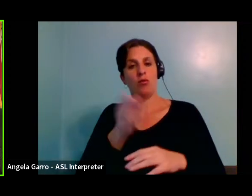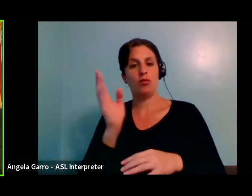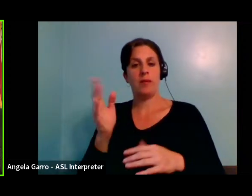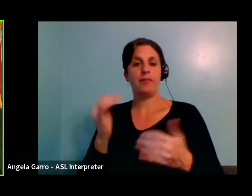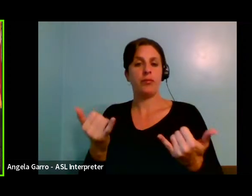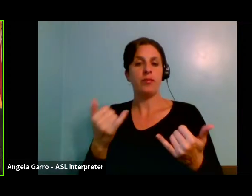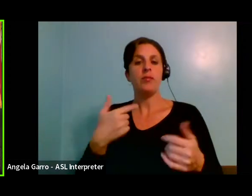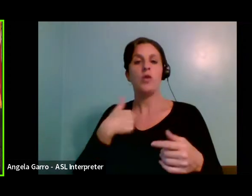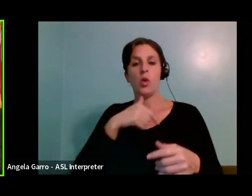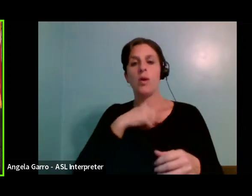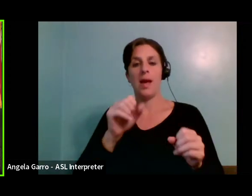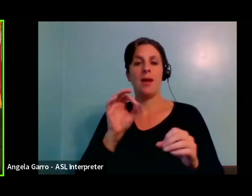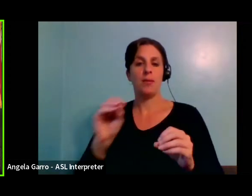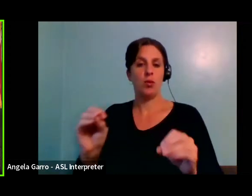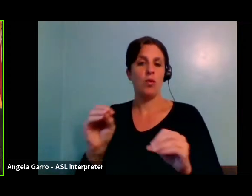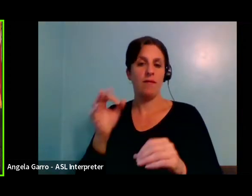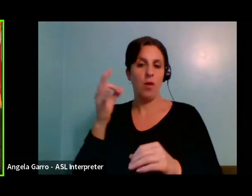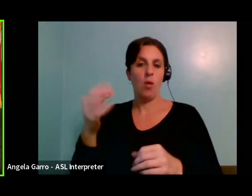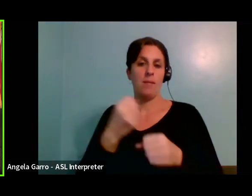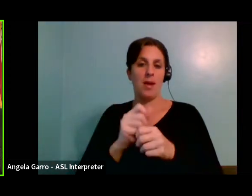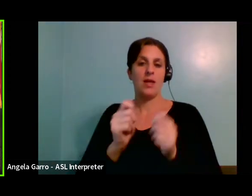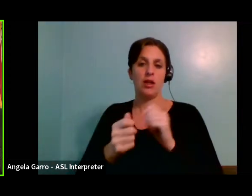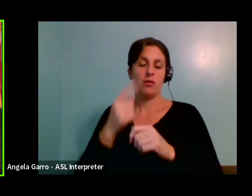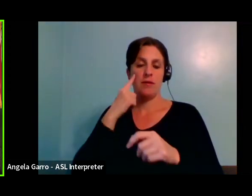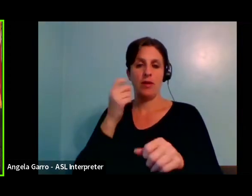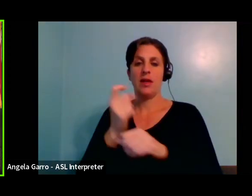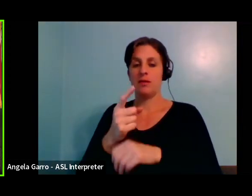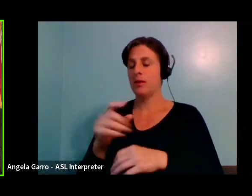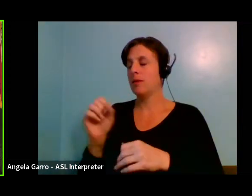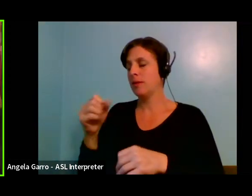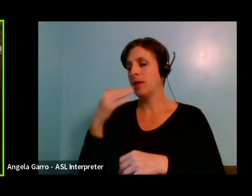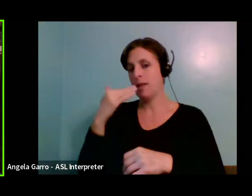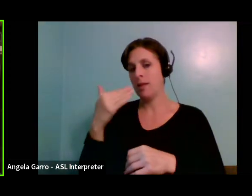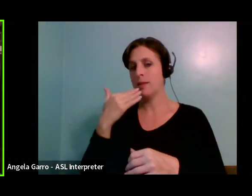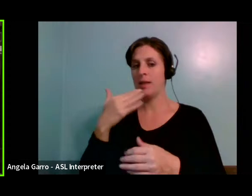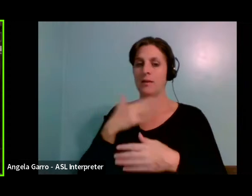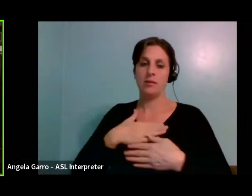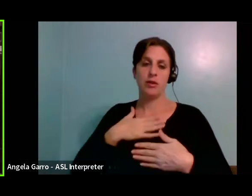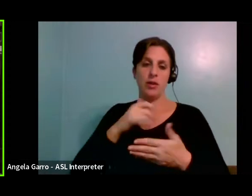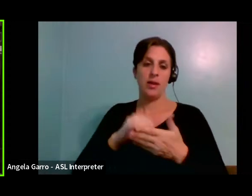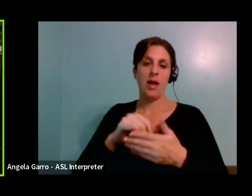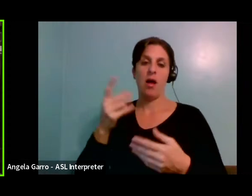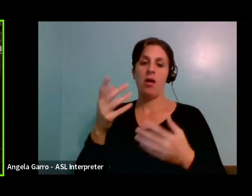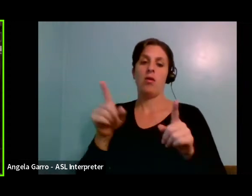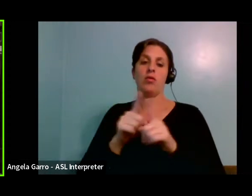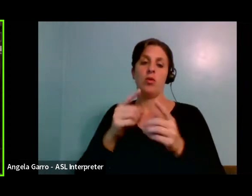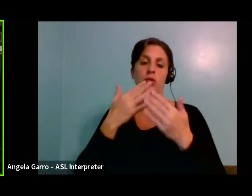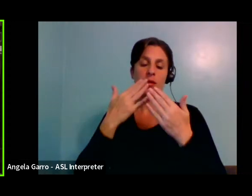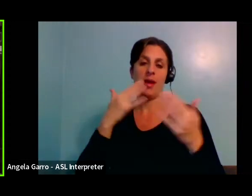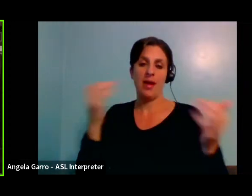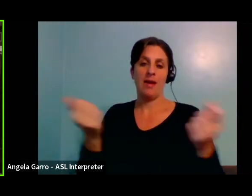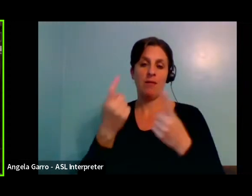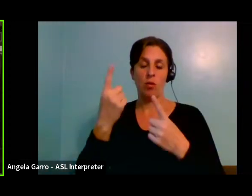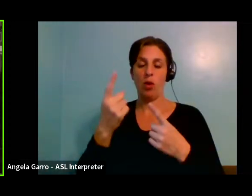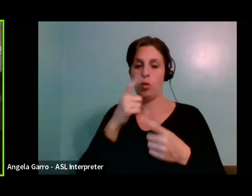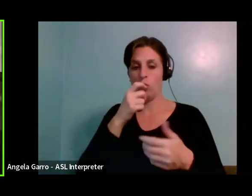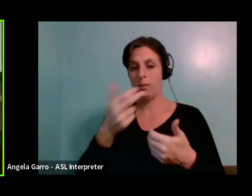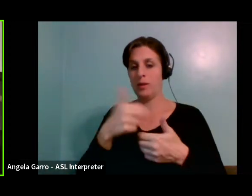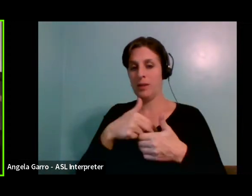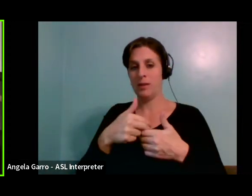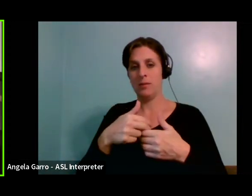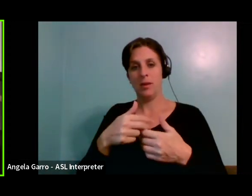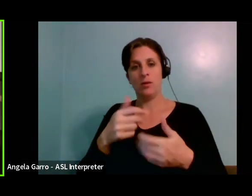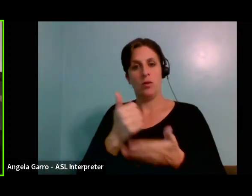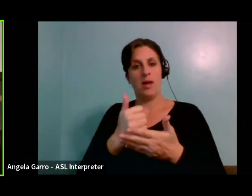move forward and make some adjustments for next year. Yeah, I thanks. I appreciate that. And I do want to thank everyone that's participated in making this work, right?